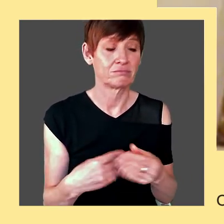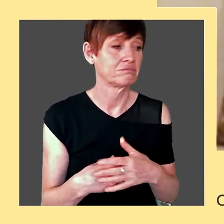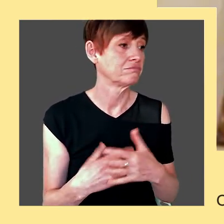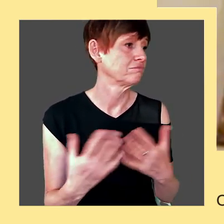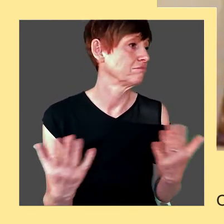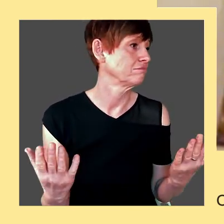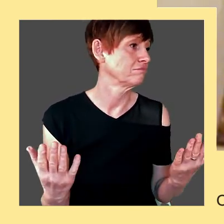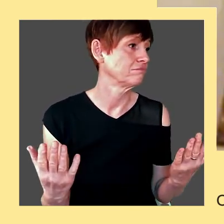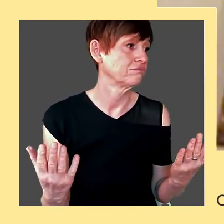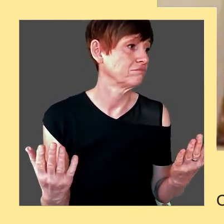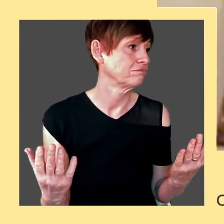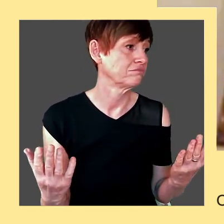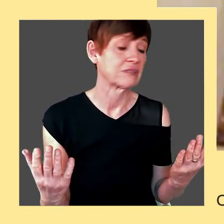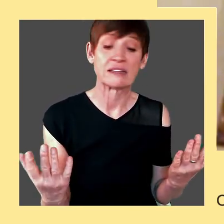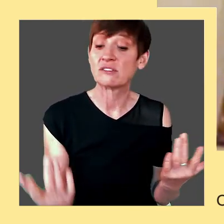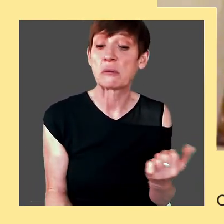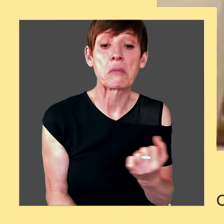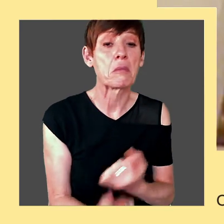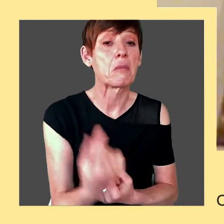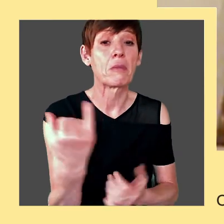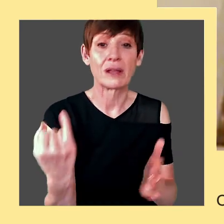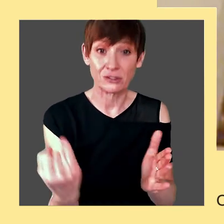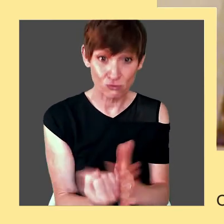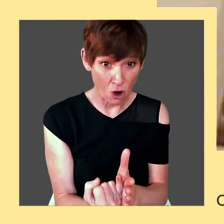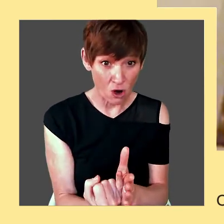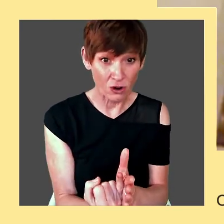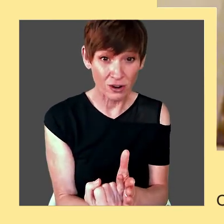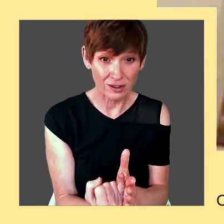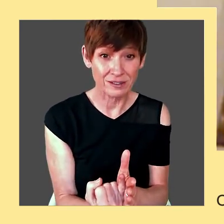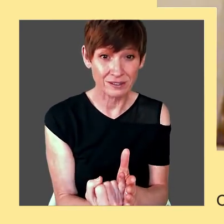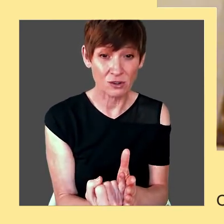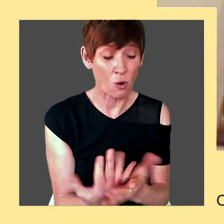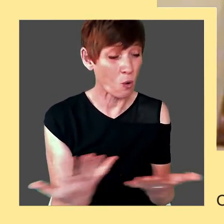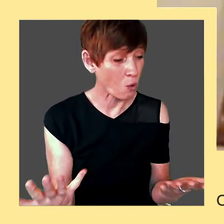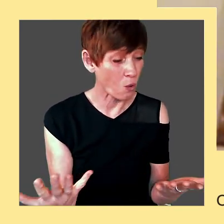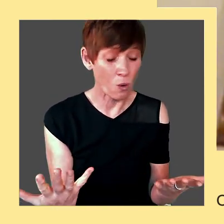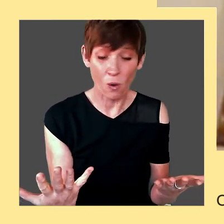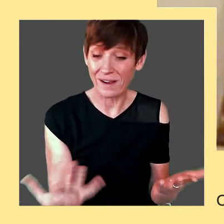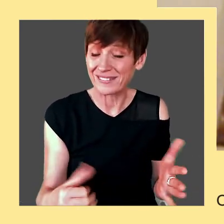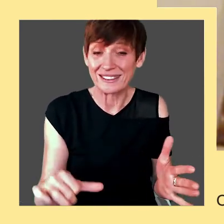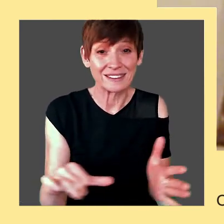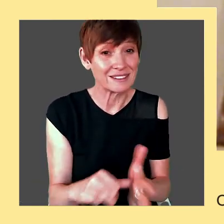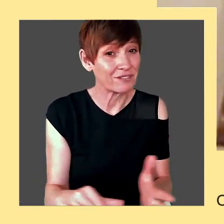getting wrong, you have to, or getting difficult, you have